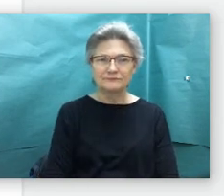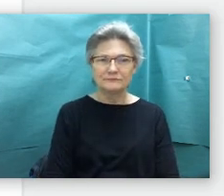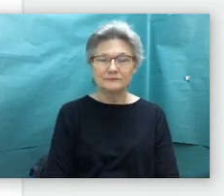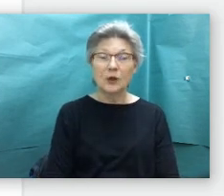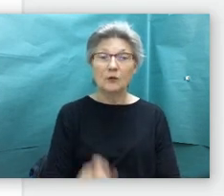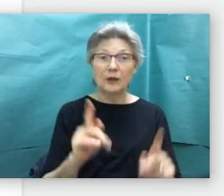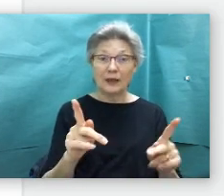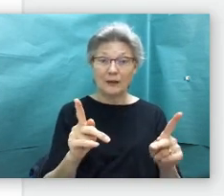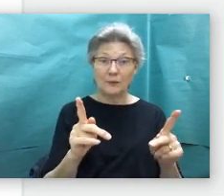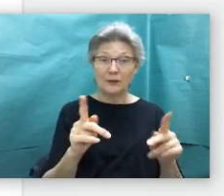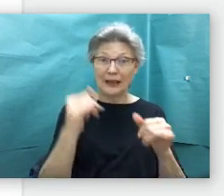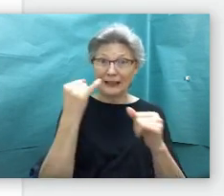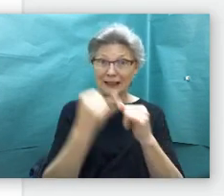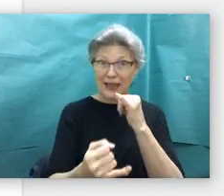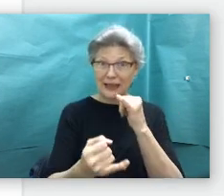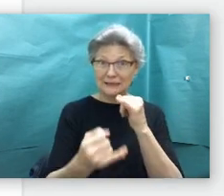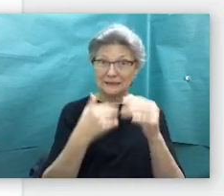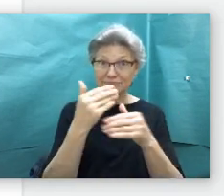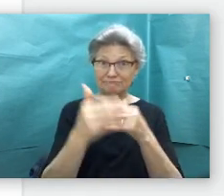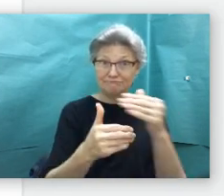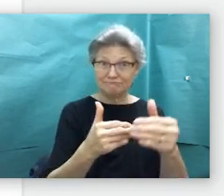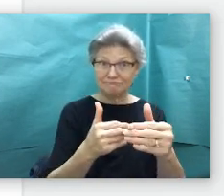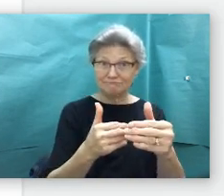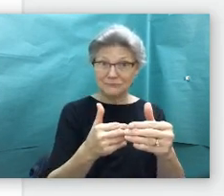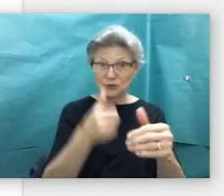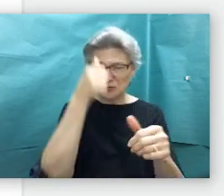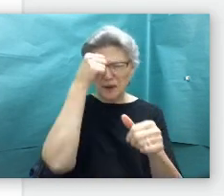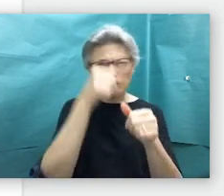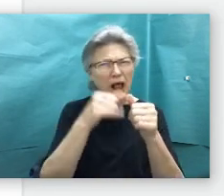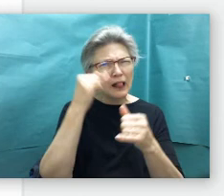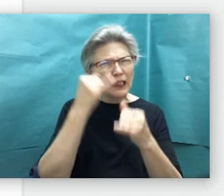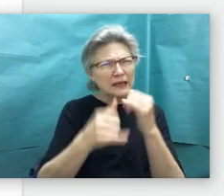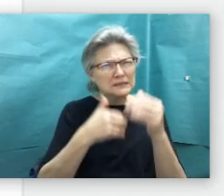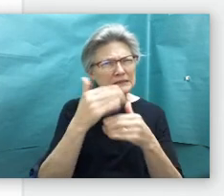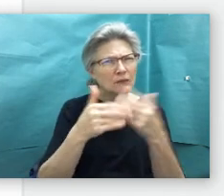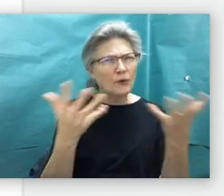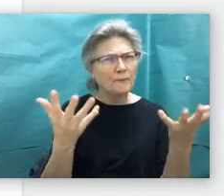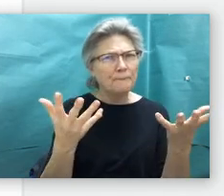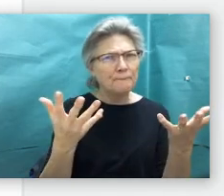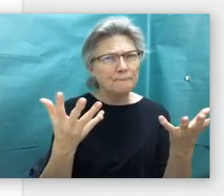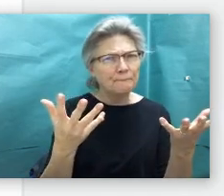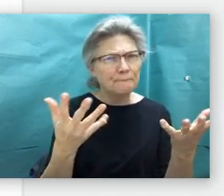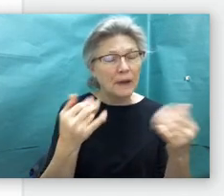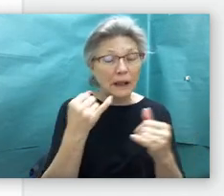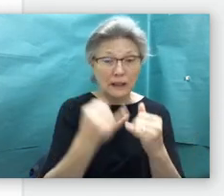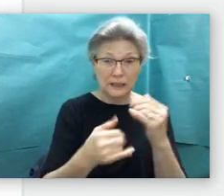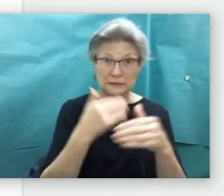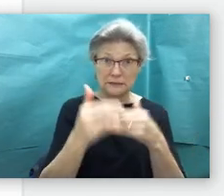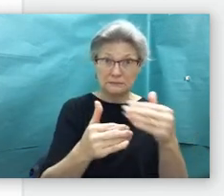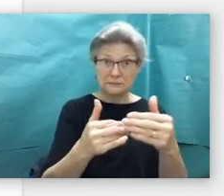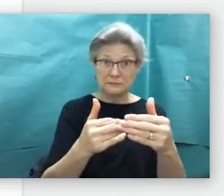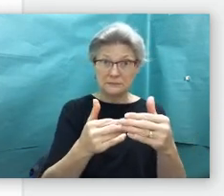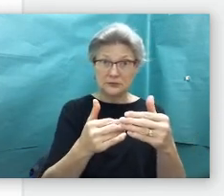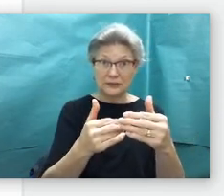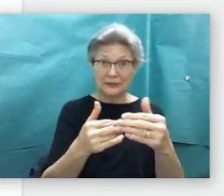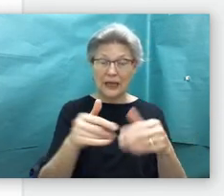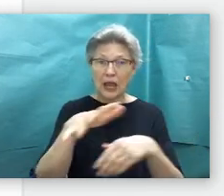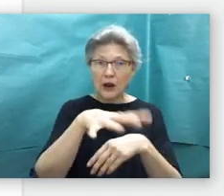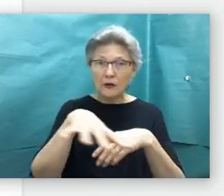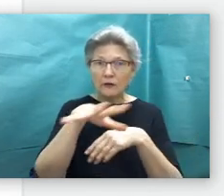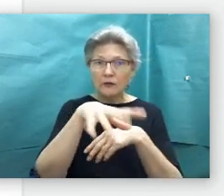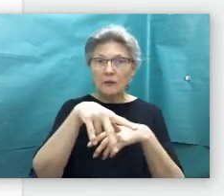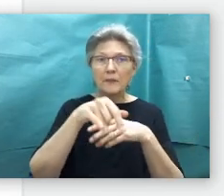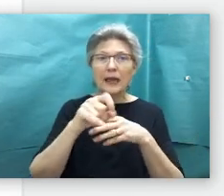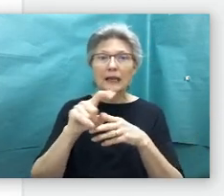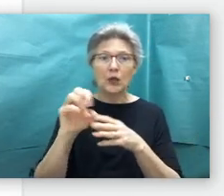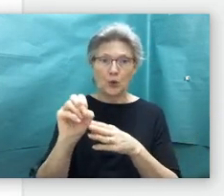All right, we're on to our last step. Do you remember what our last step was? Our last step was to take the area of the